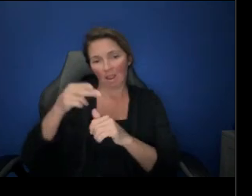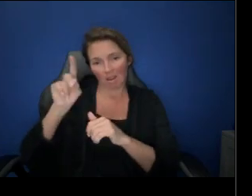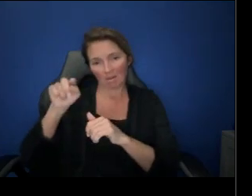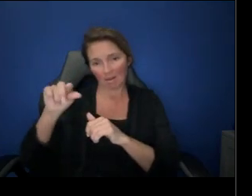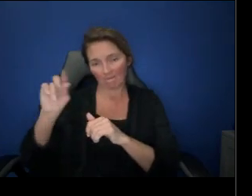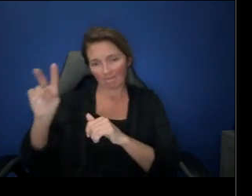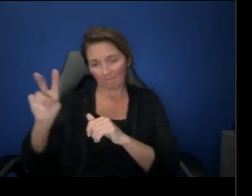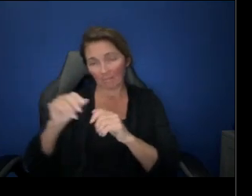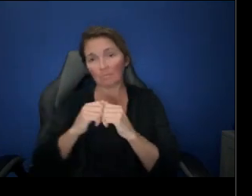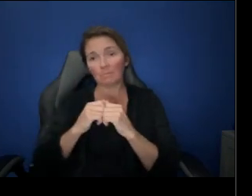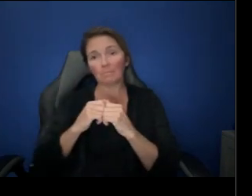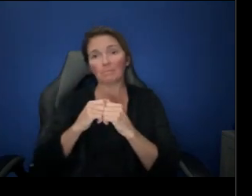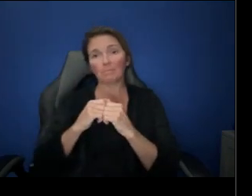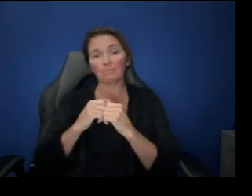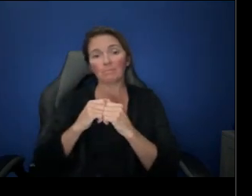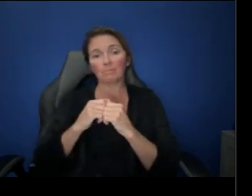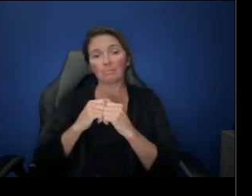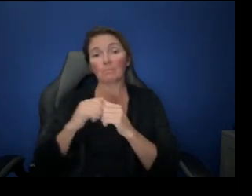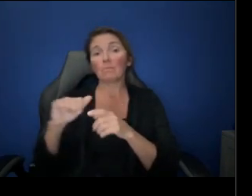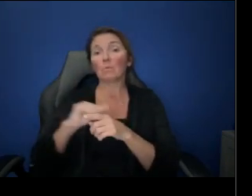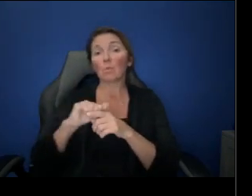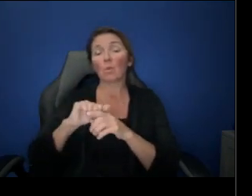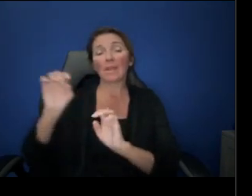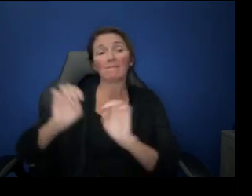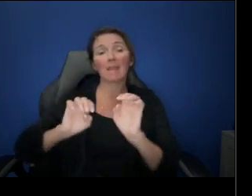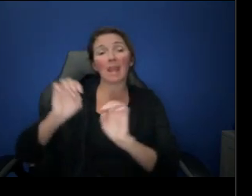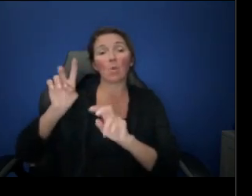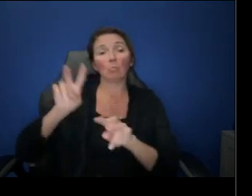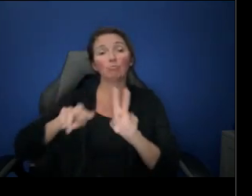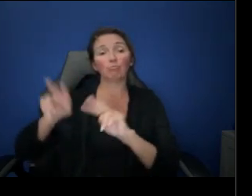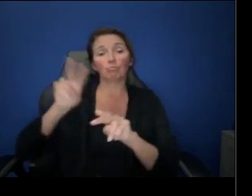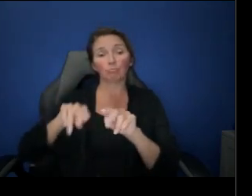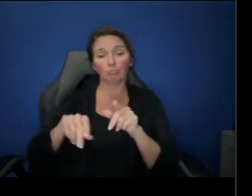fairhousingfirst@hud.gov. Training evaluation.